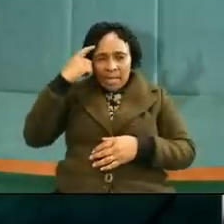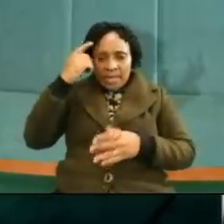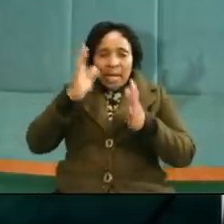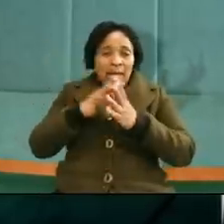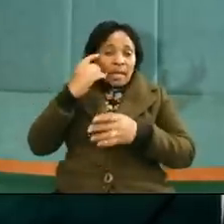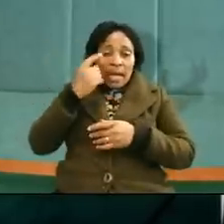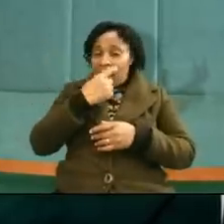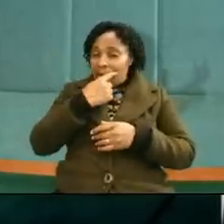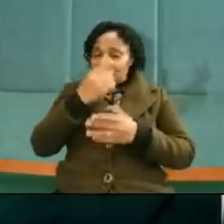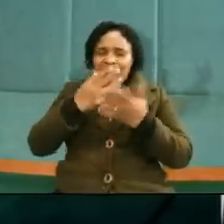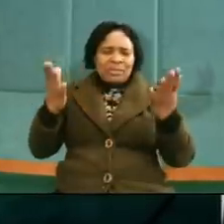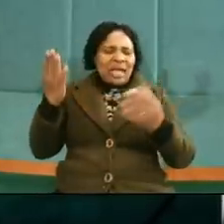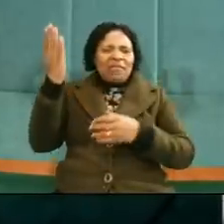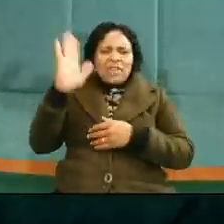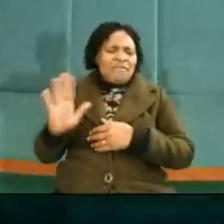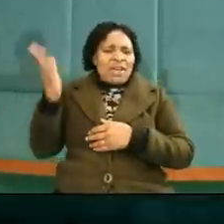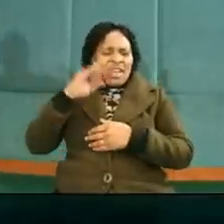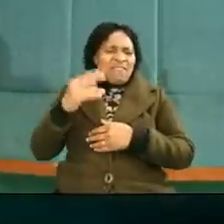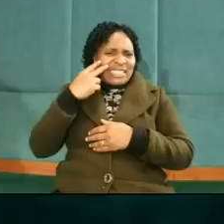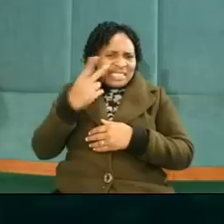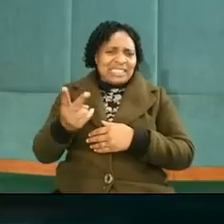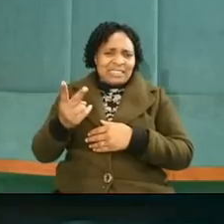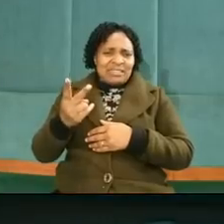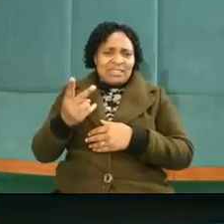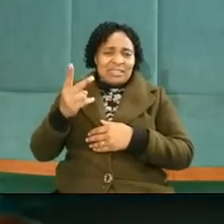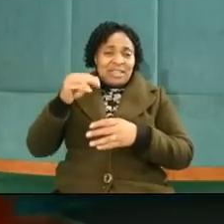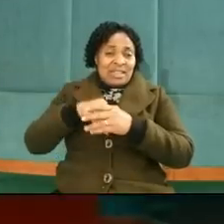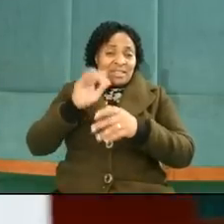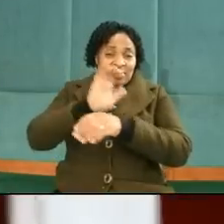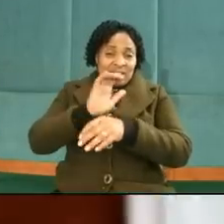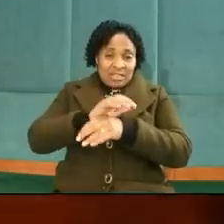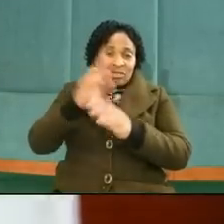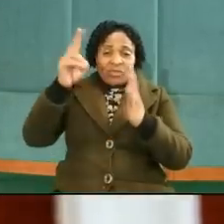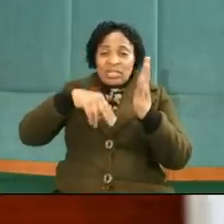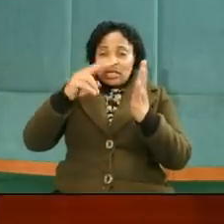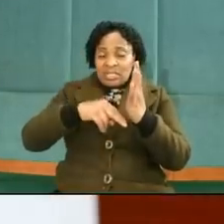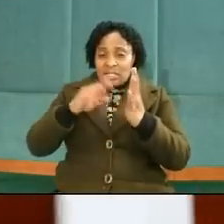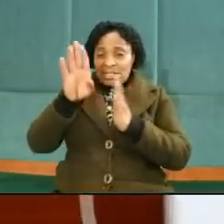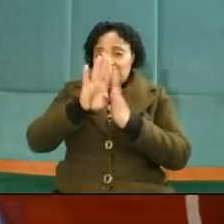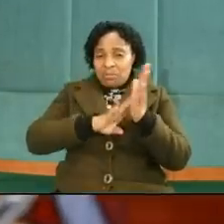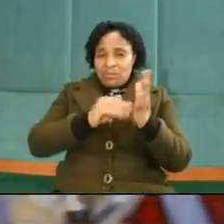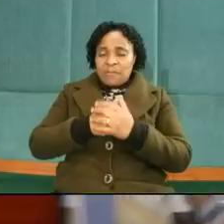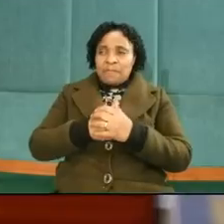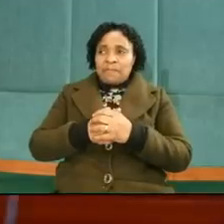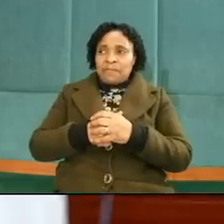to something I've never seen in all my life in the church, reading the Bible.